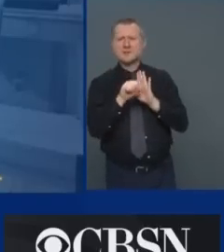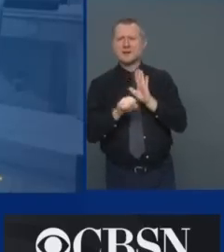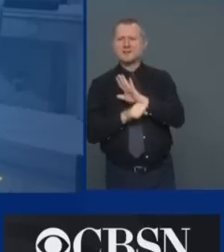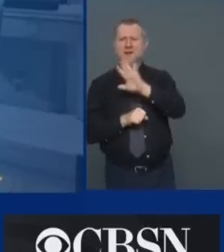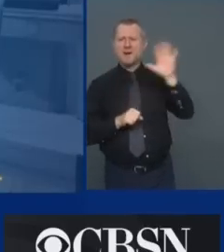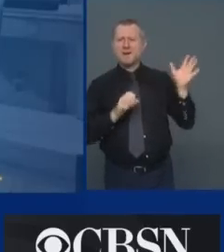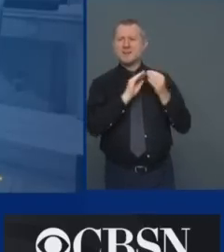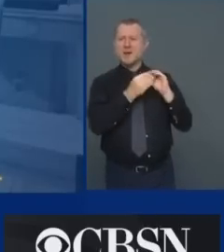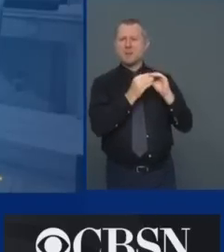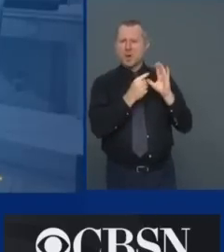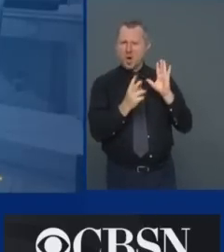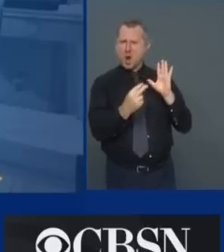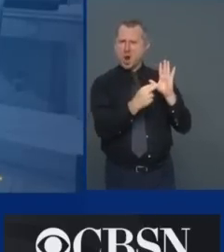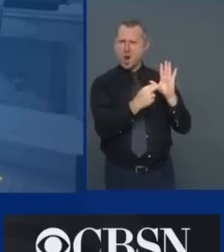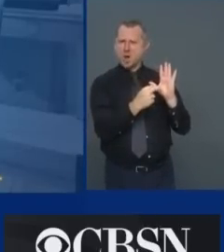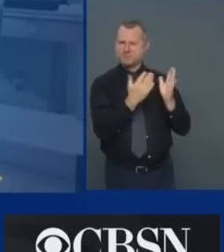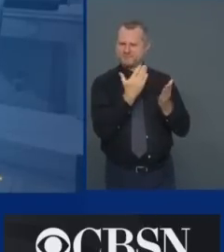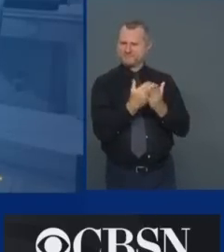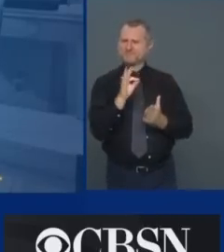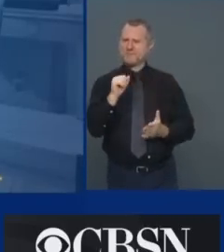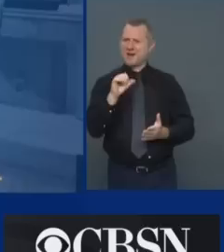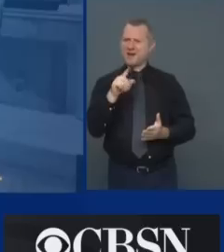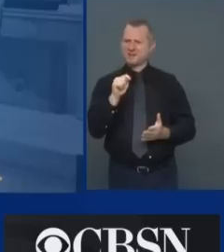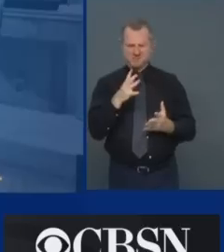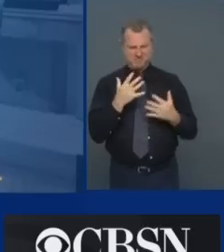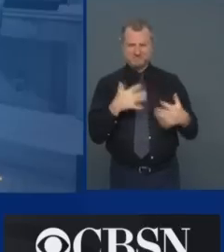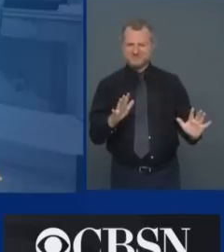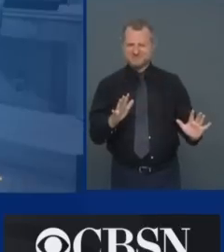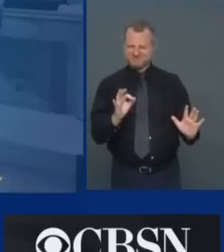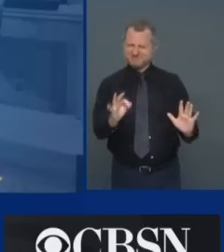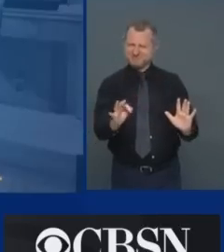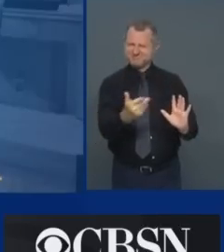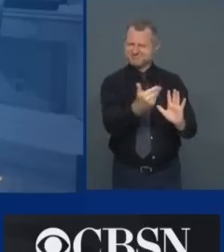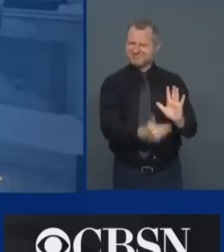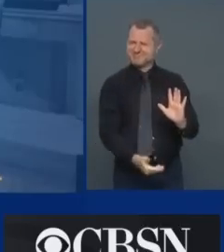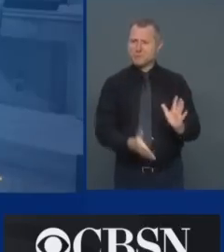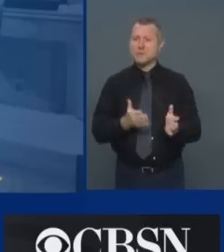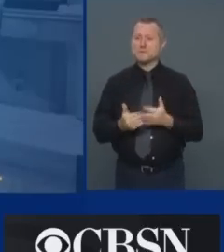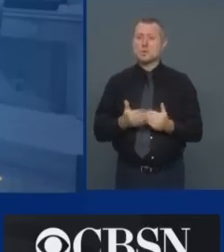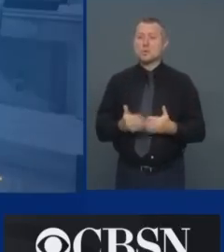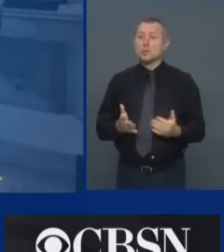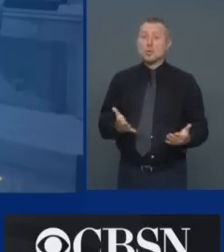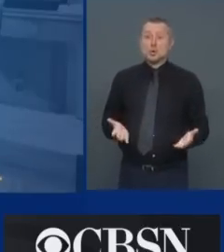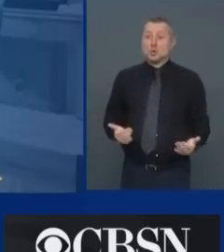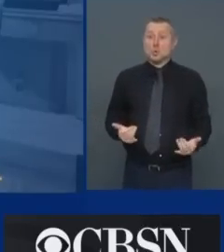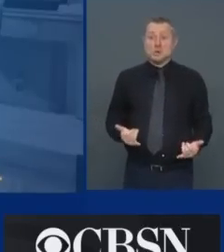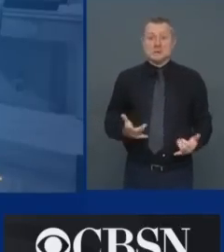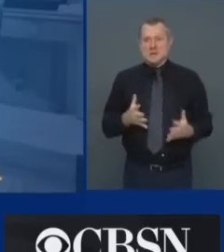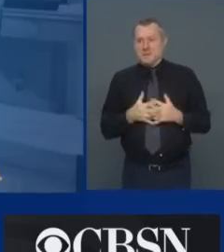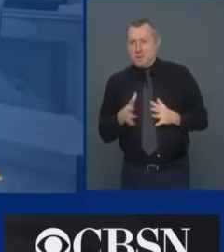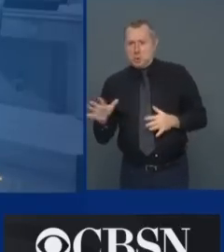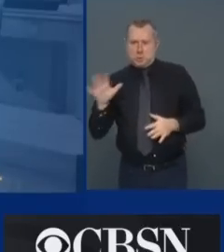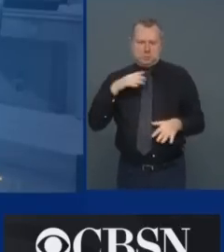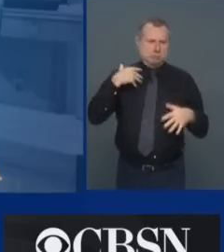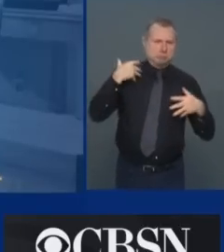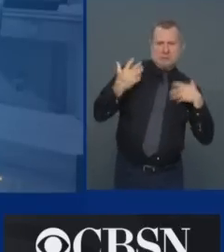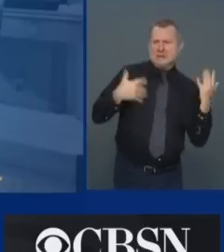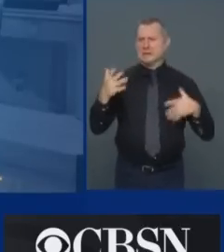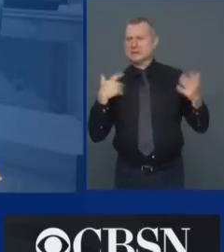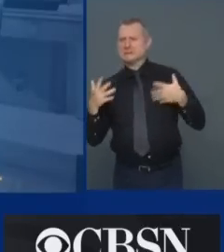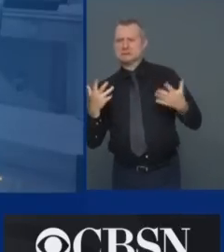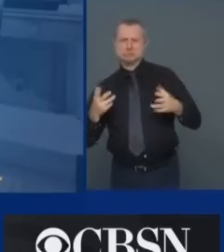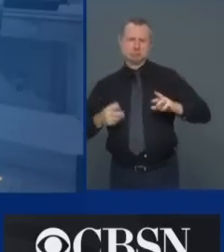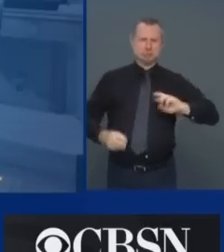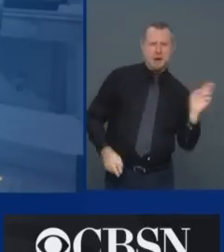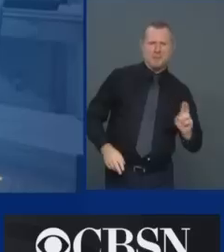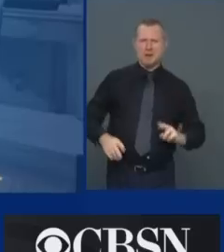still facts. Even at this crazy time of hyper-partisanship and